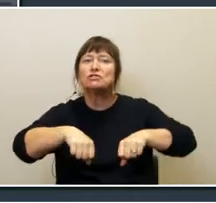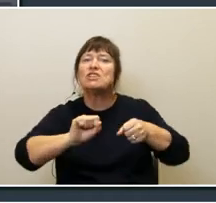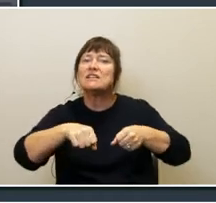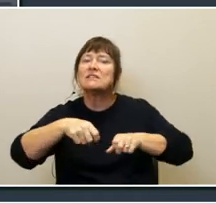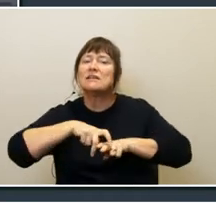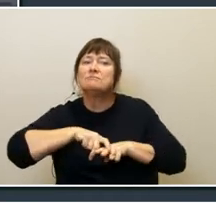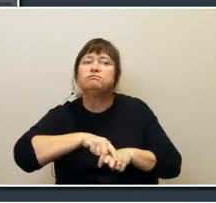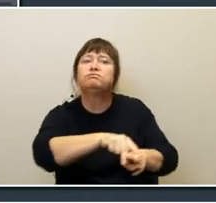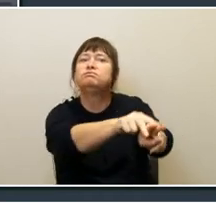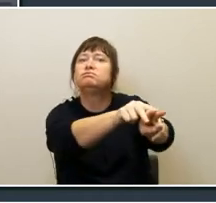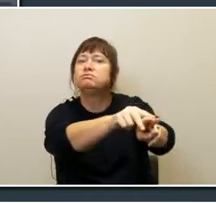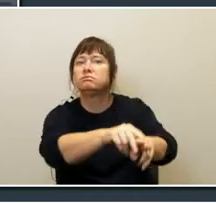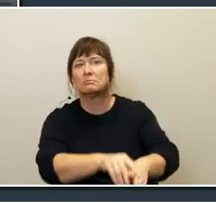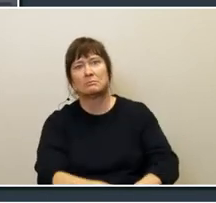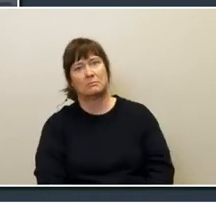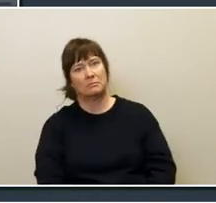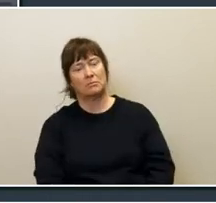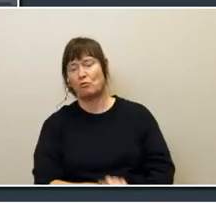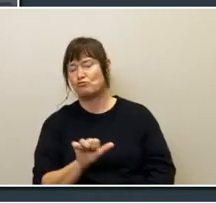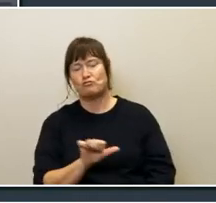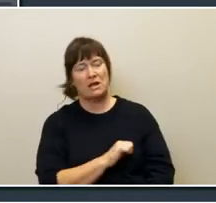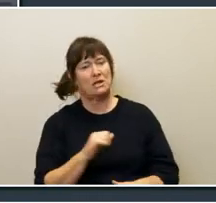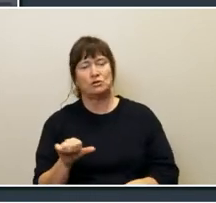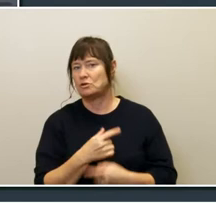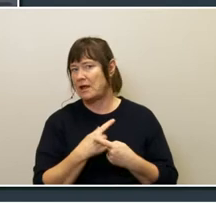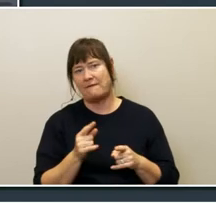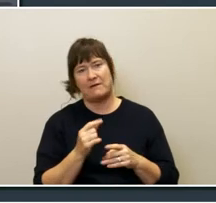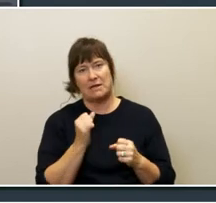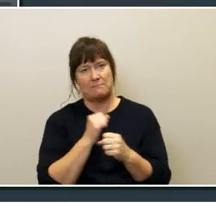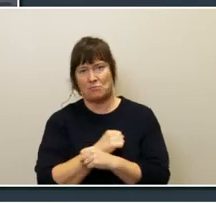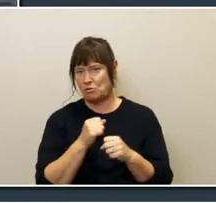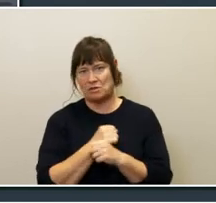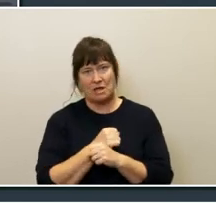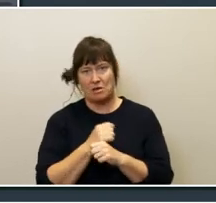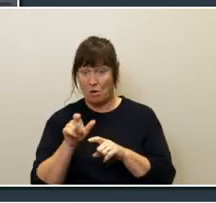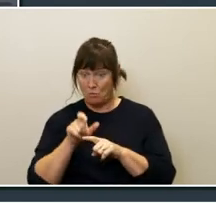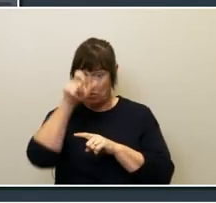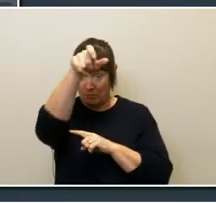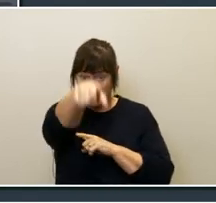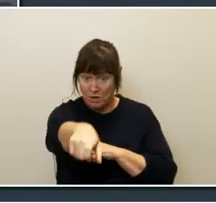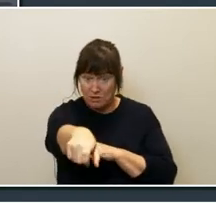there's not meant to be any motorised vehicles beyond the bridge